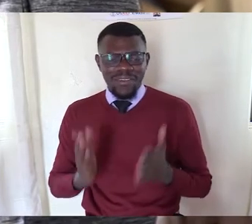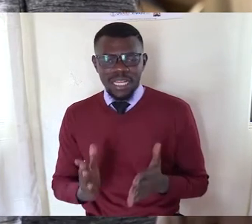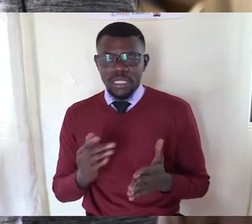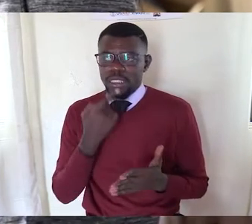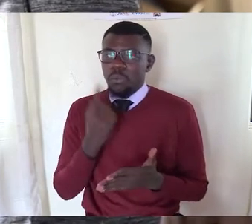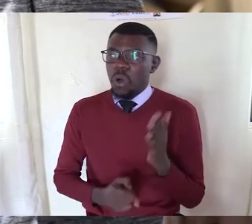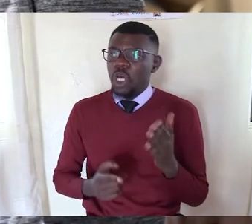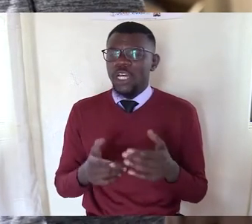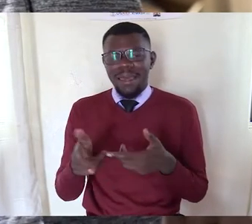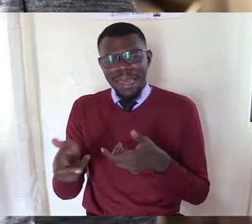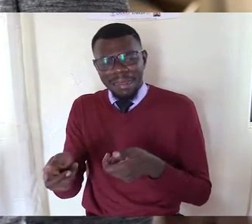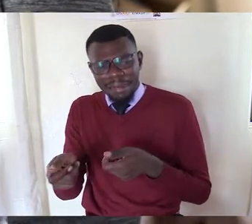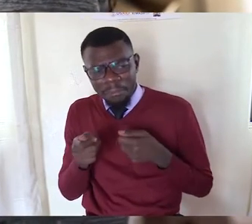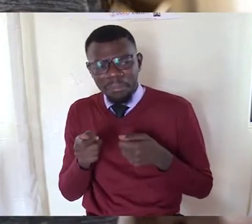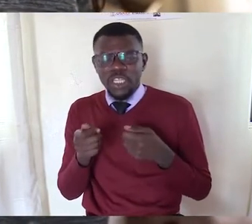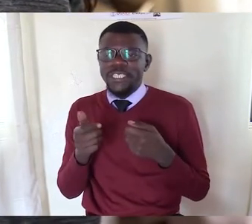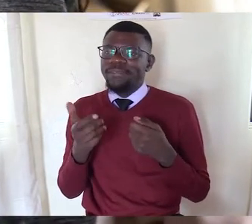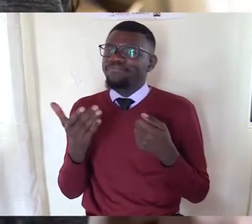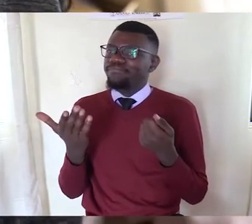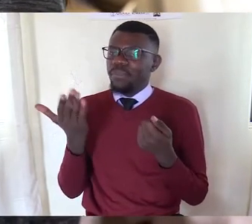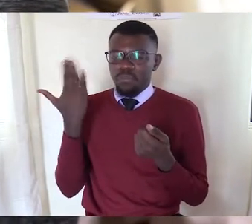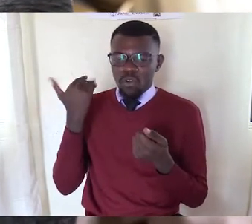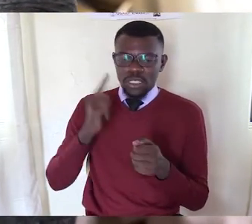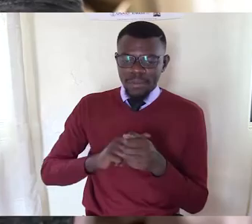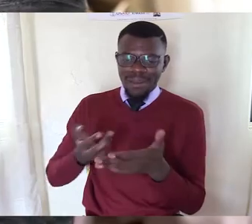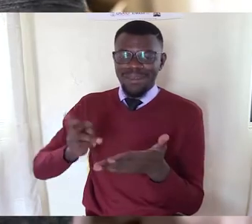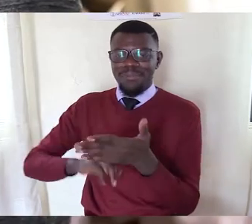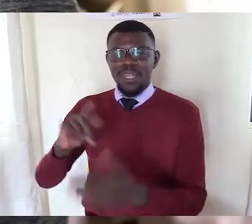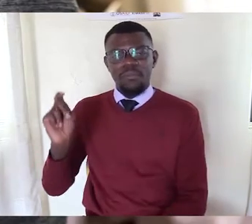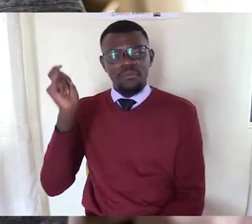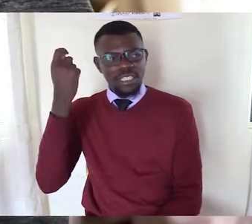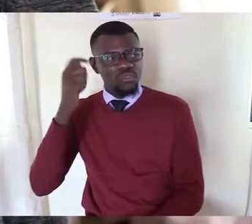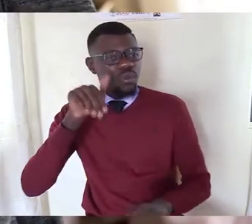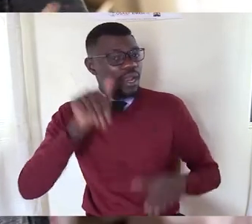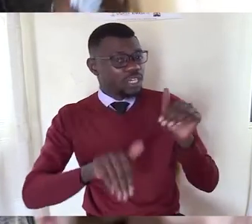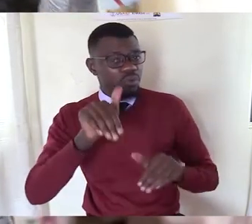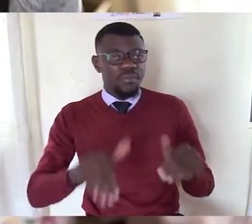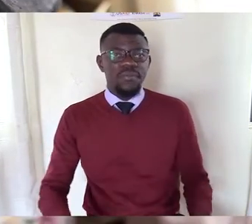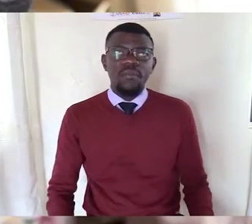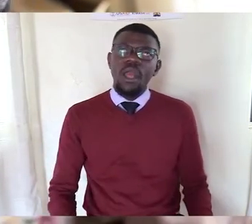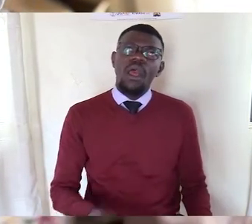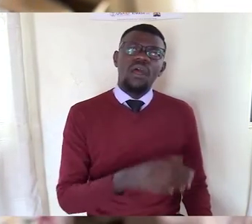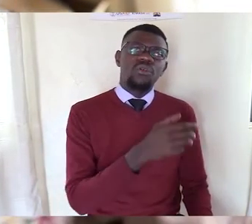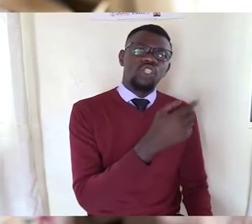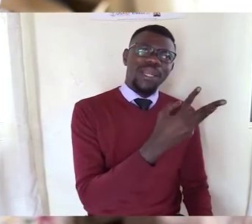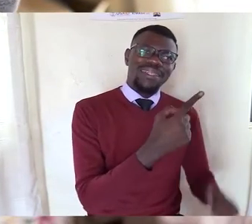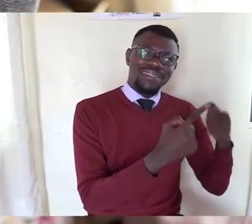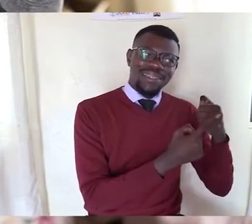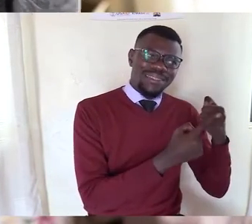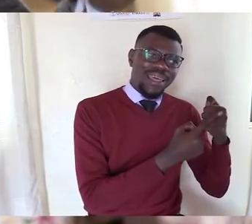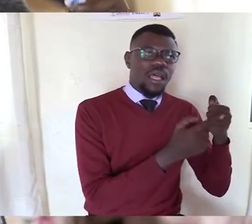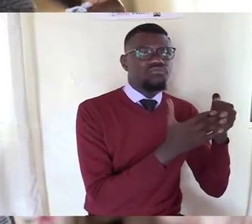that they had been raped during the repeat presidential election. That is between 26th